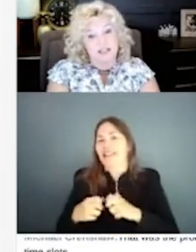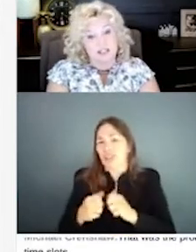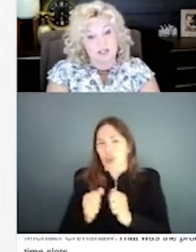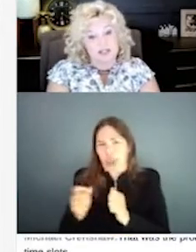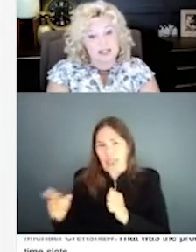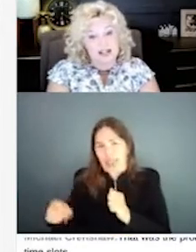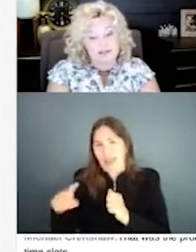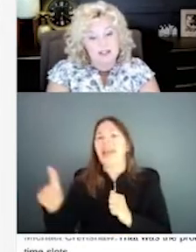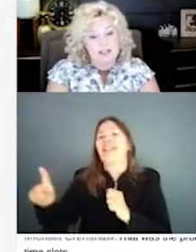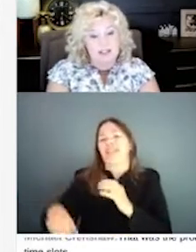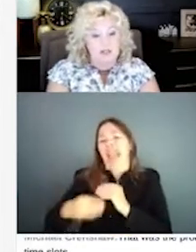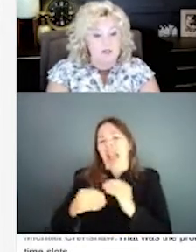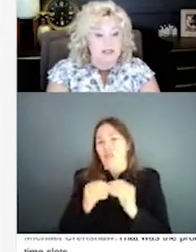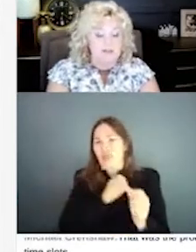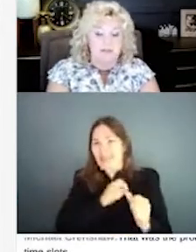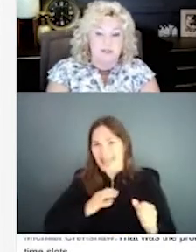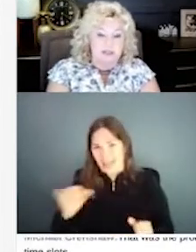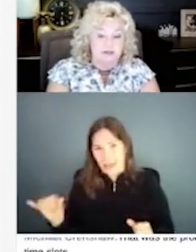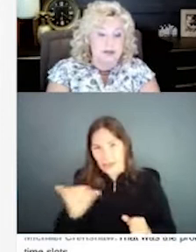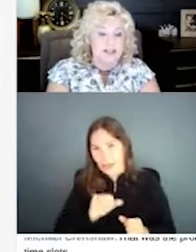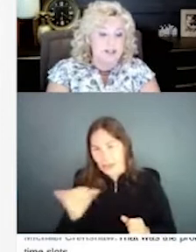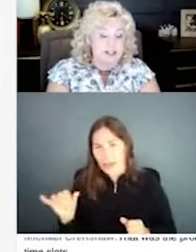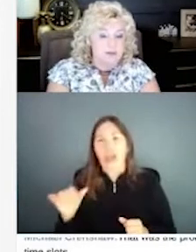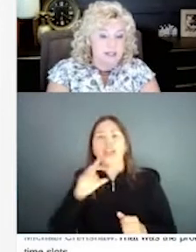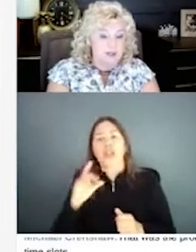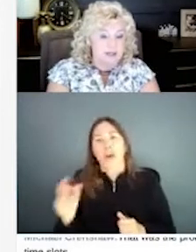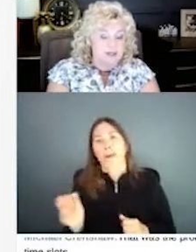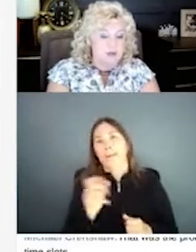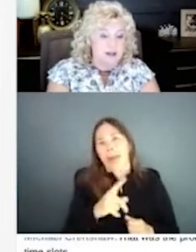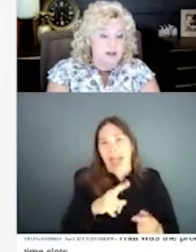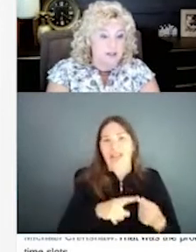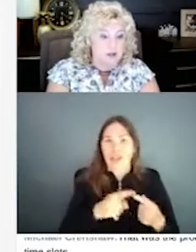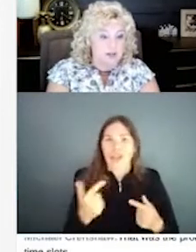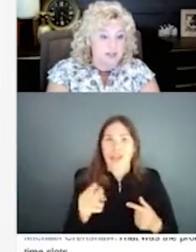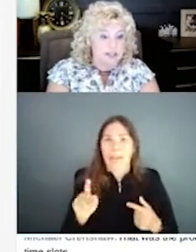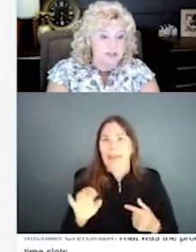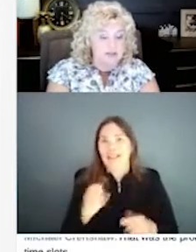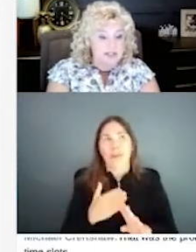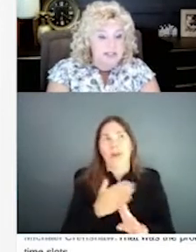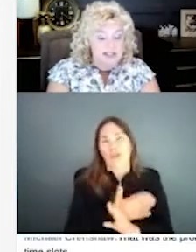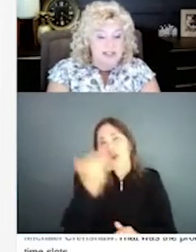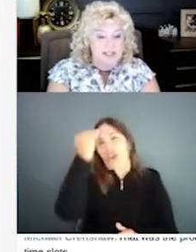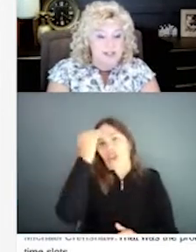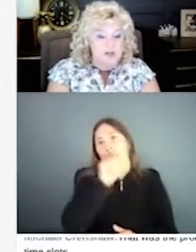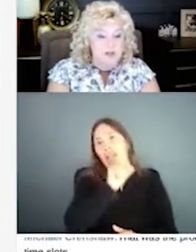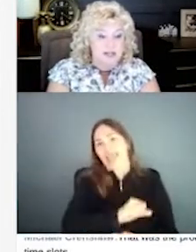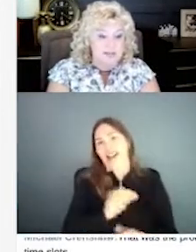additional staff. So they're back to the Gmetrics that we all know and love. And